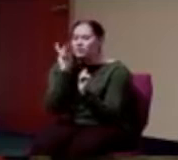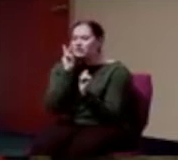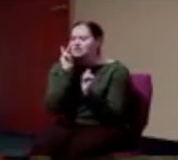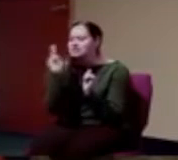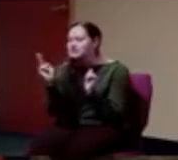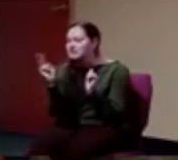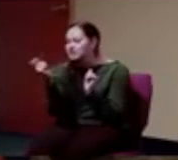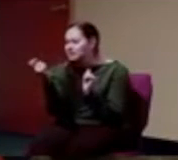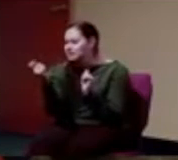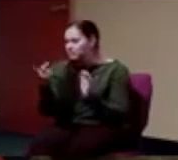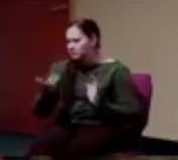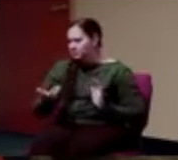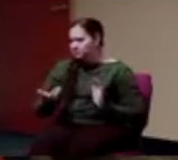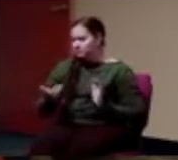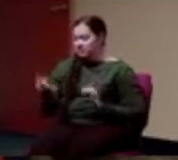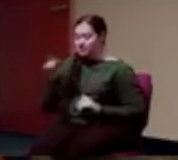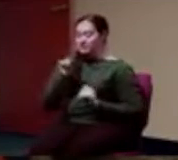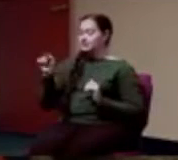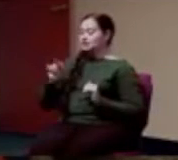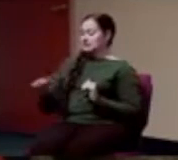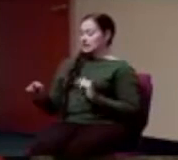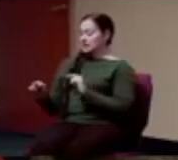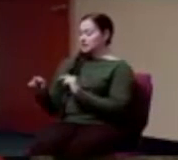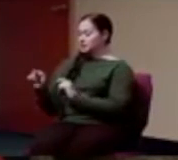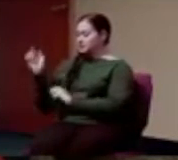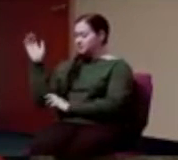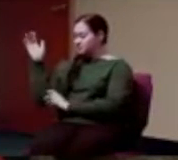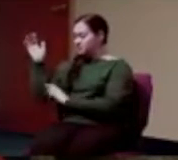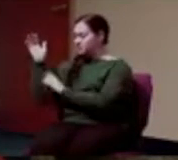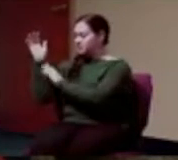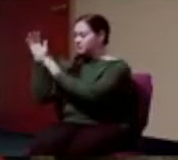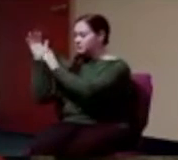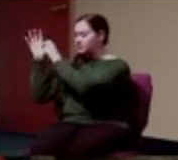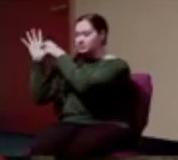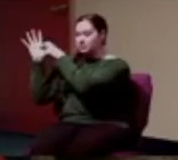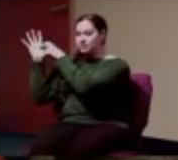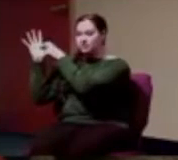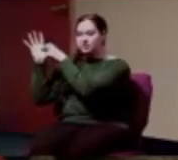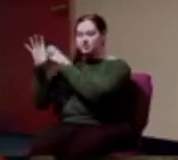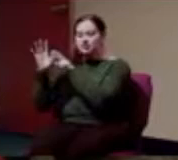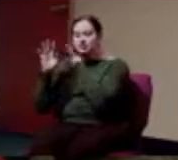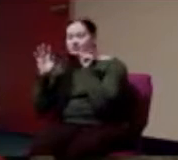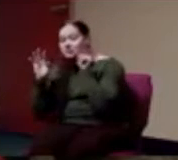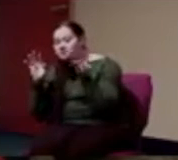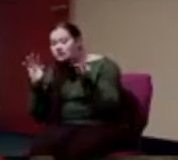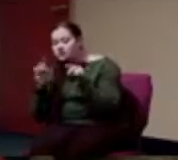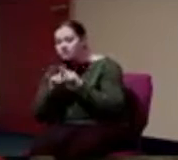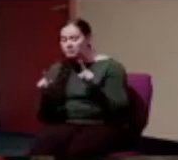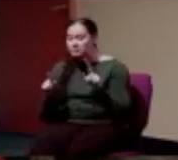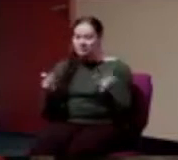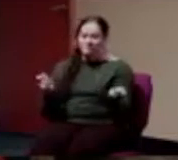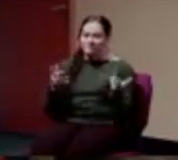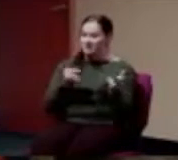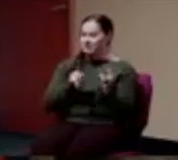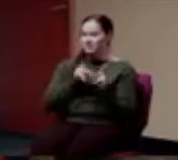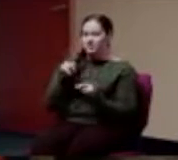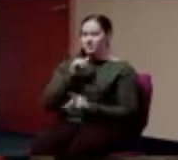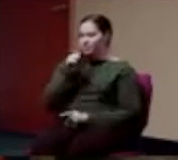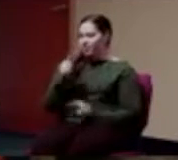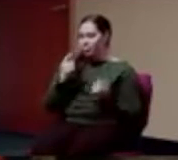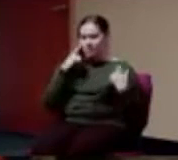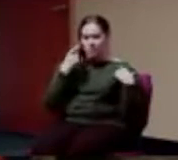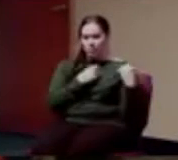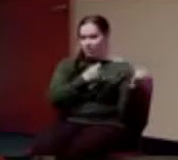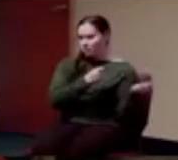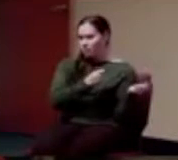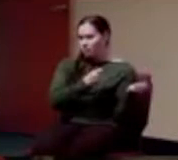Zacchaeus was bold enough to climb up into a tree to see for himself, but some won't be that brave. Some people, some of your coworkers, some of your family members